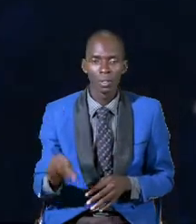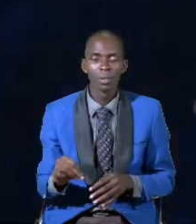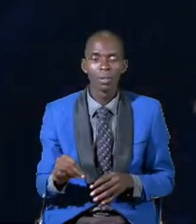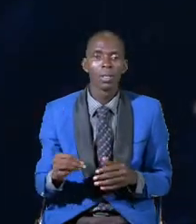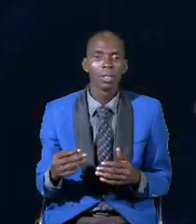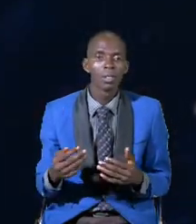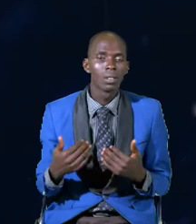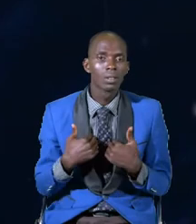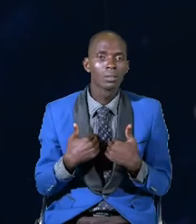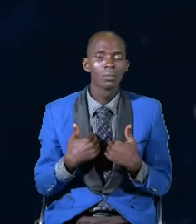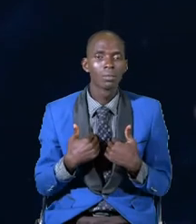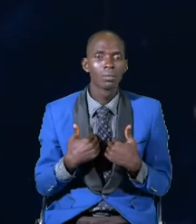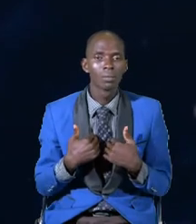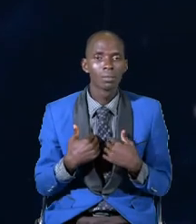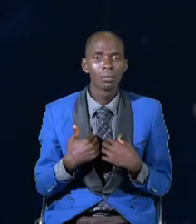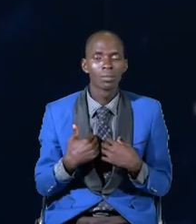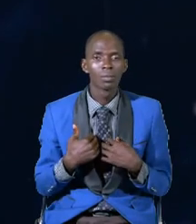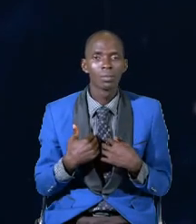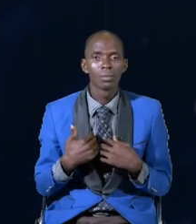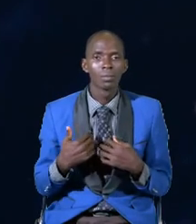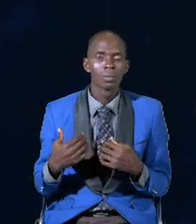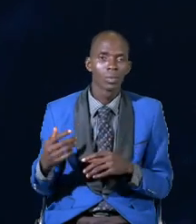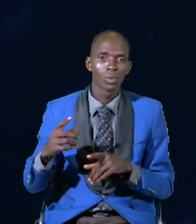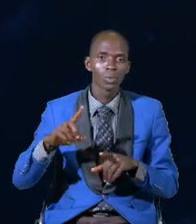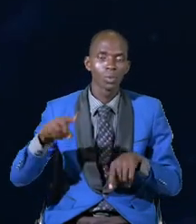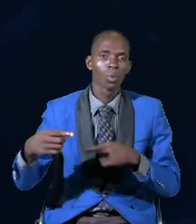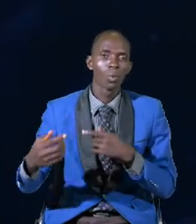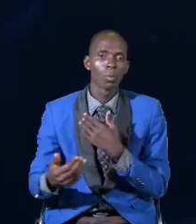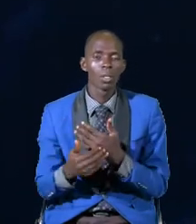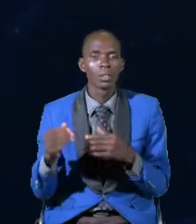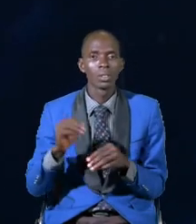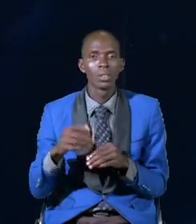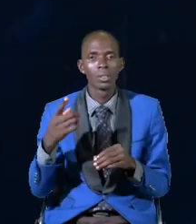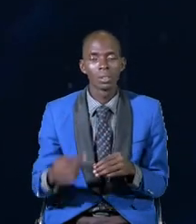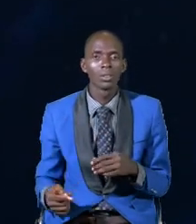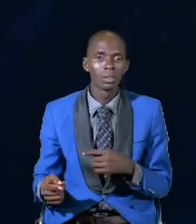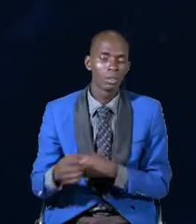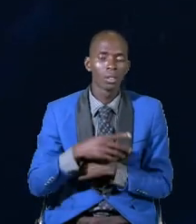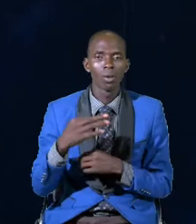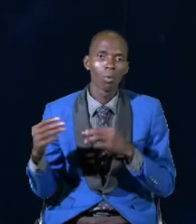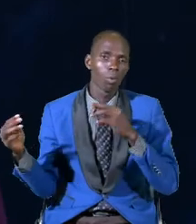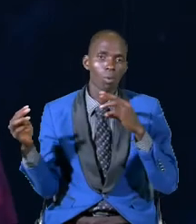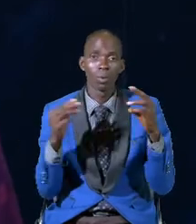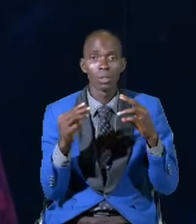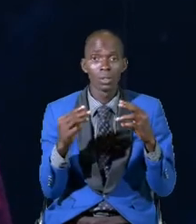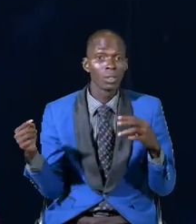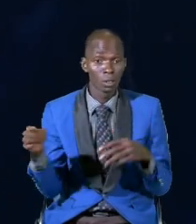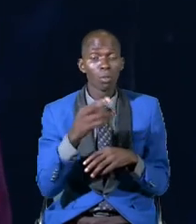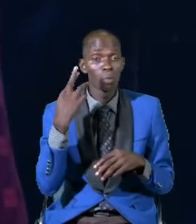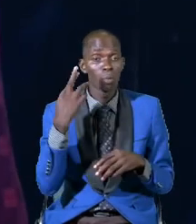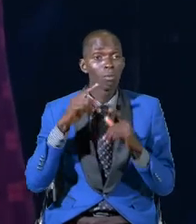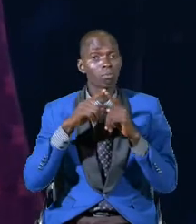carrying bows, turned back in the day of battle. They were equipped, they